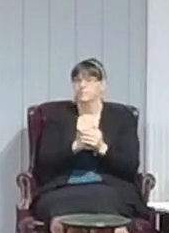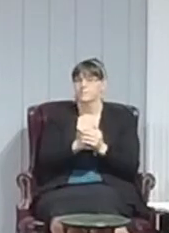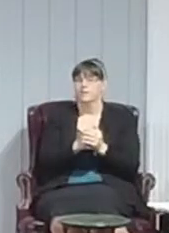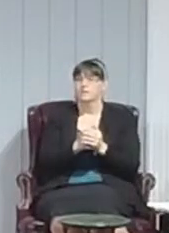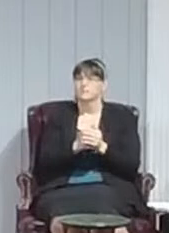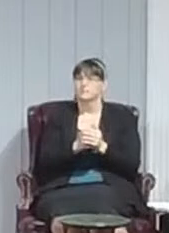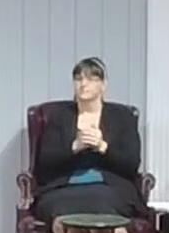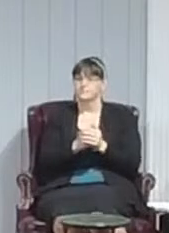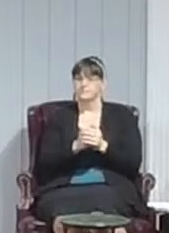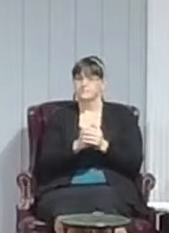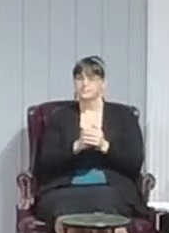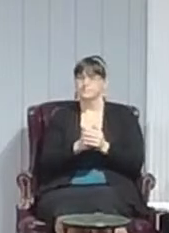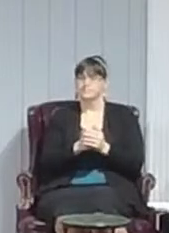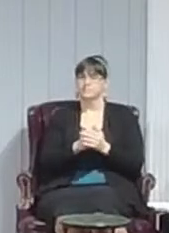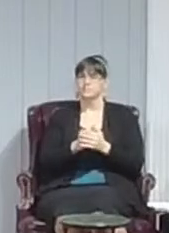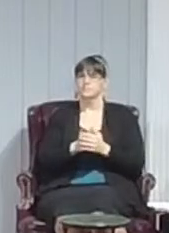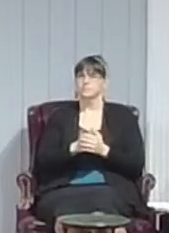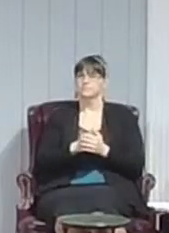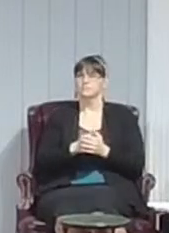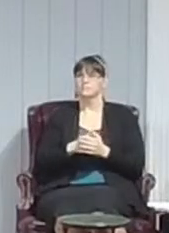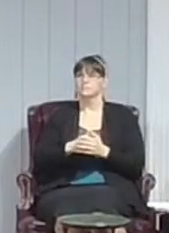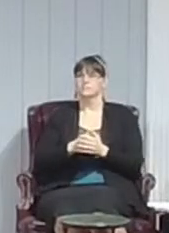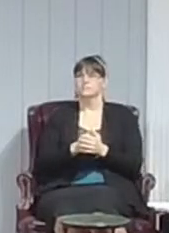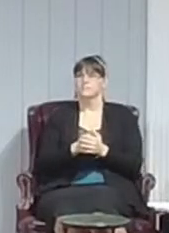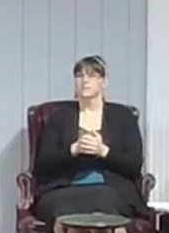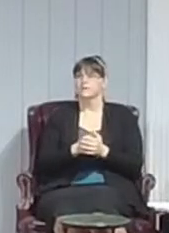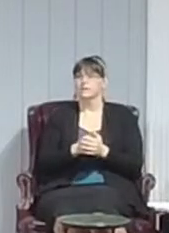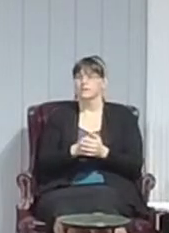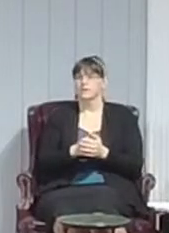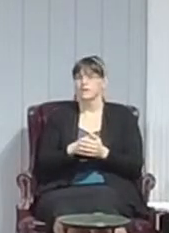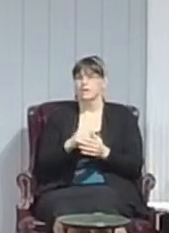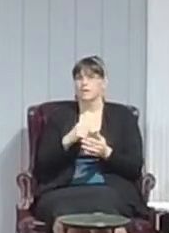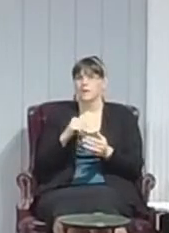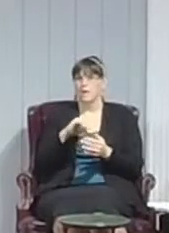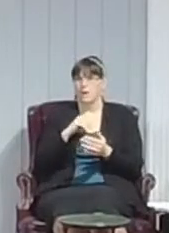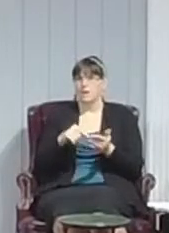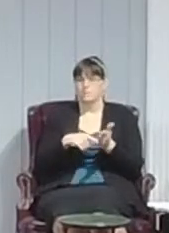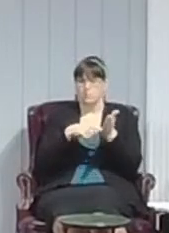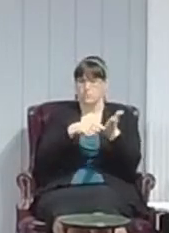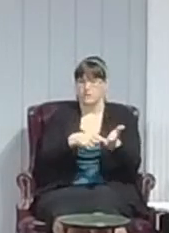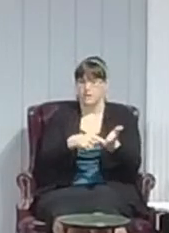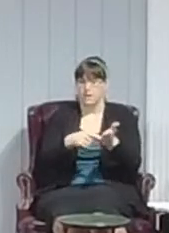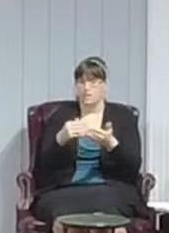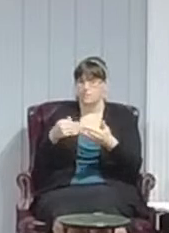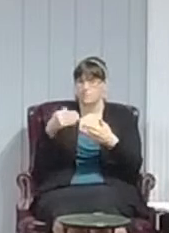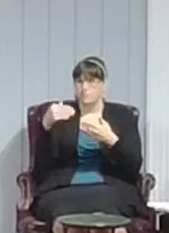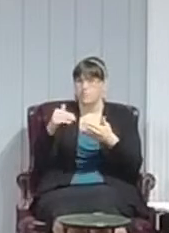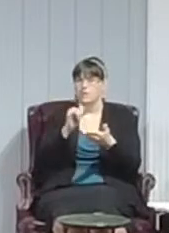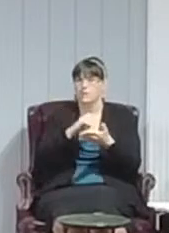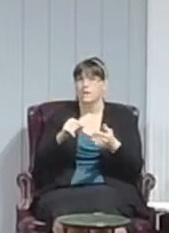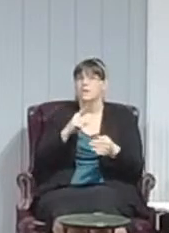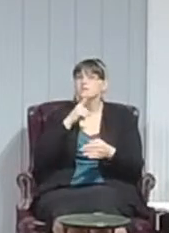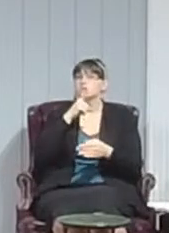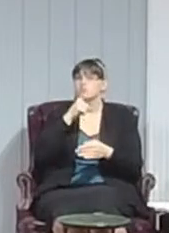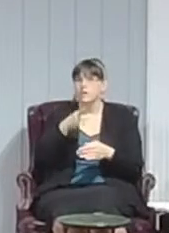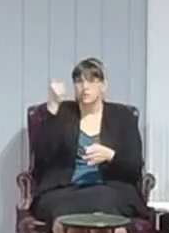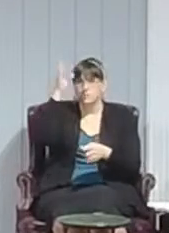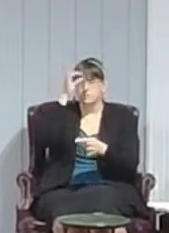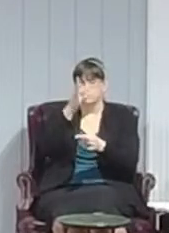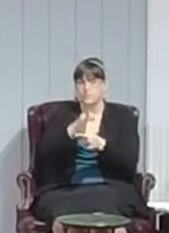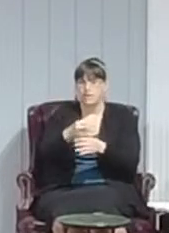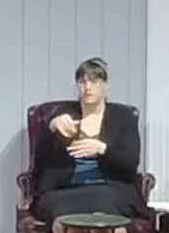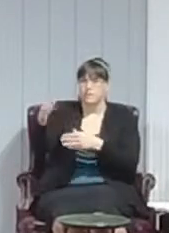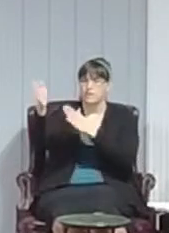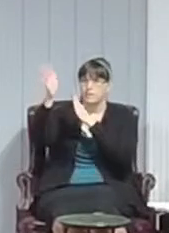even a couple of messages that I preached on where I pointed out this connection that a genuine faith in God the